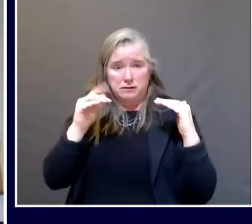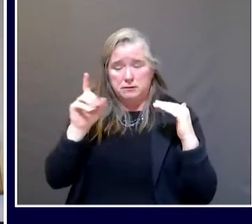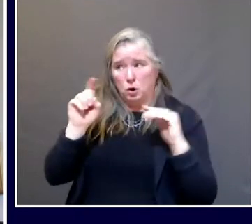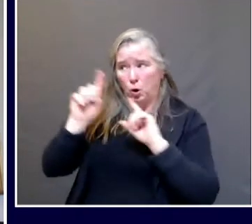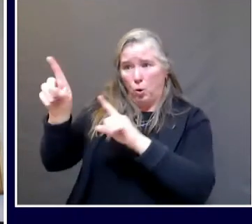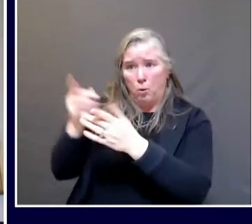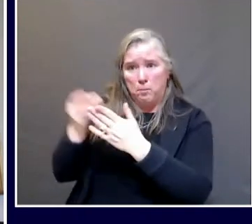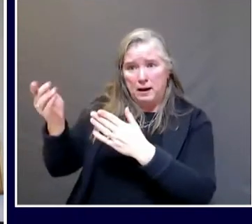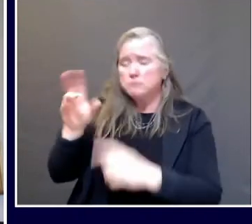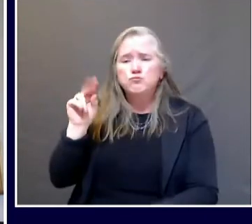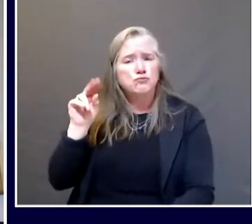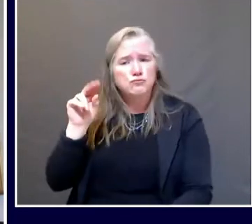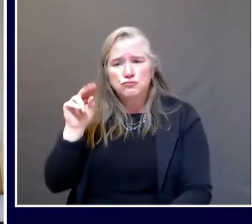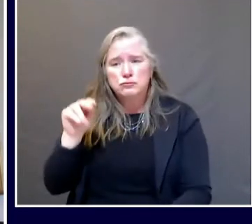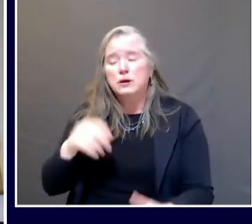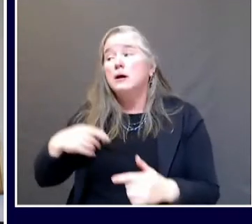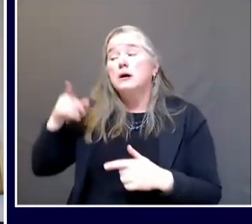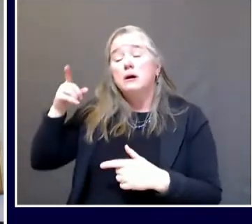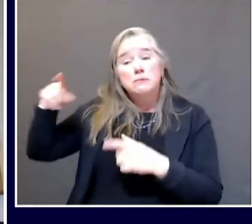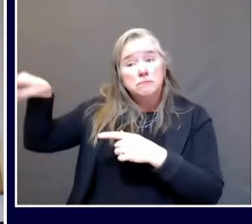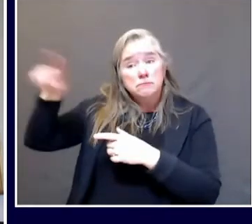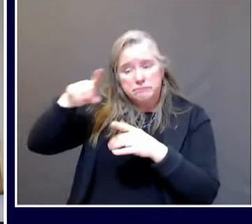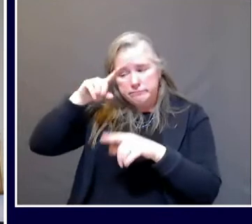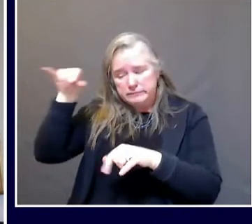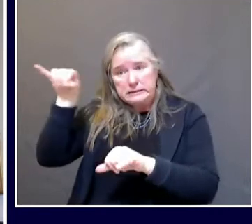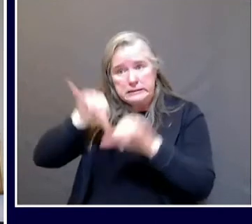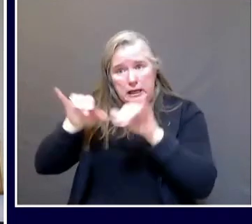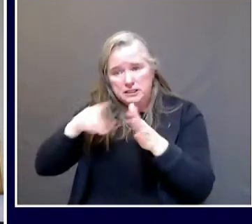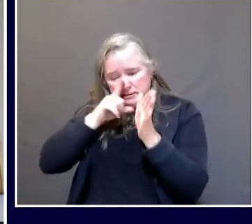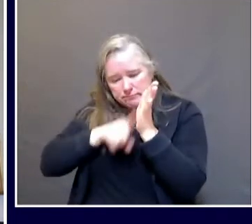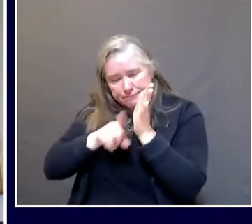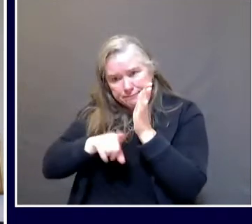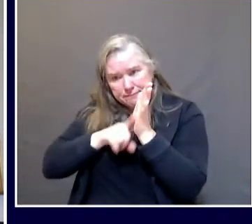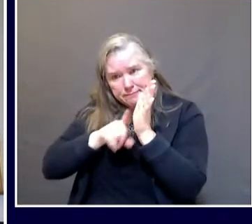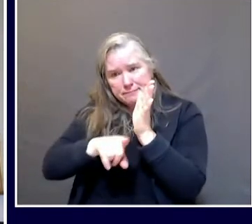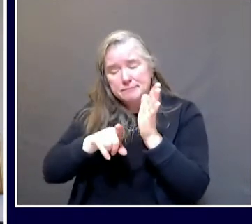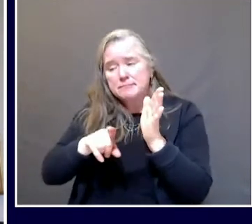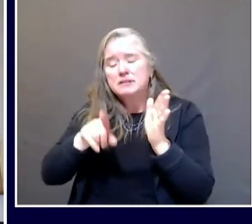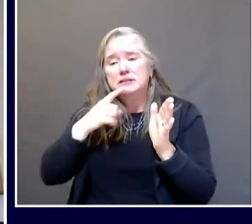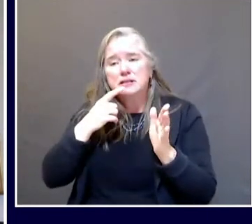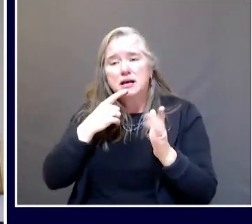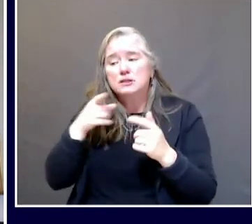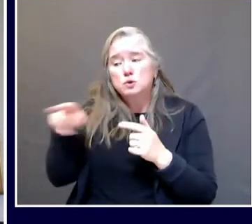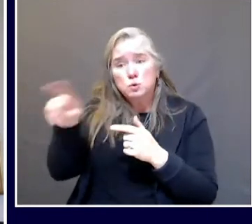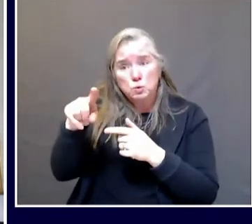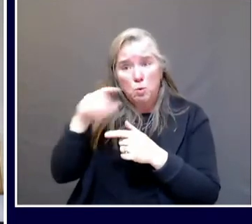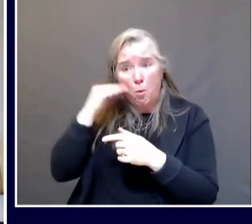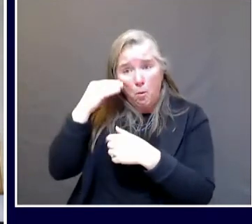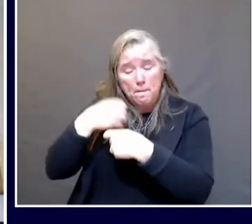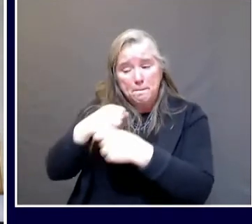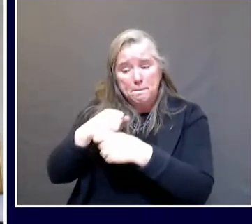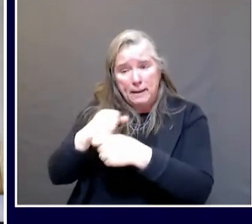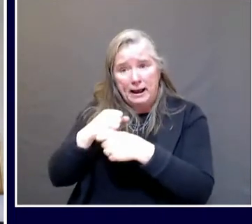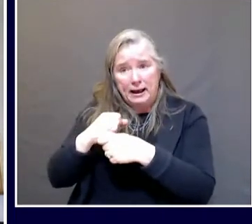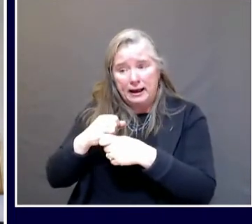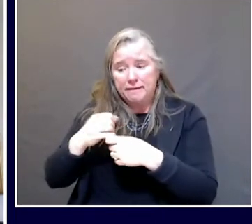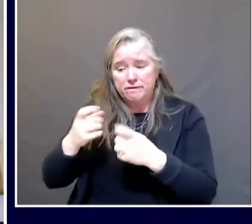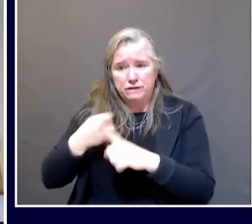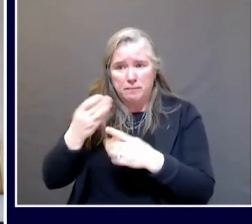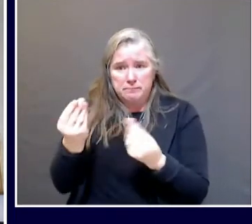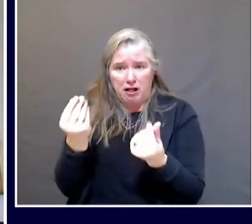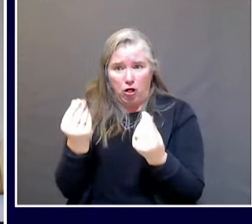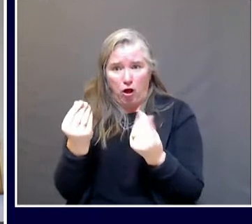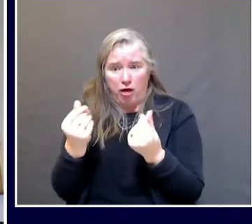have shown that the masks that are designed as face coverings, that are made of cloth, that have multiple layers of